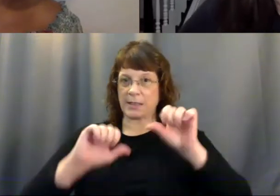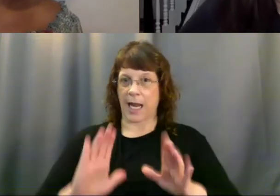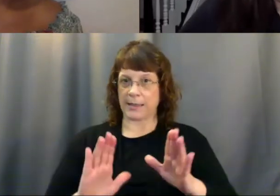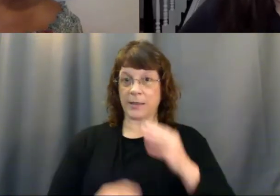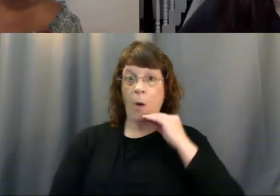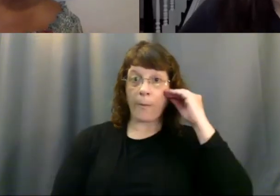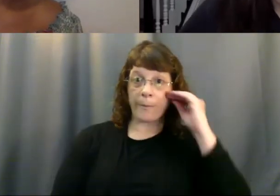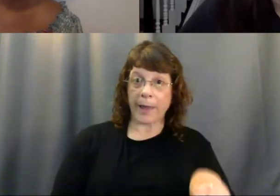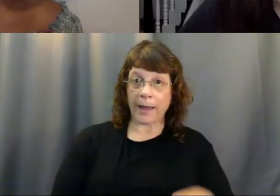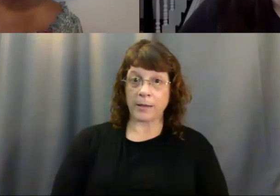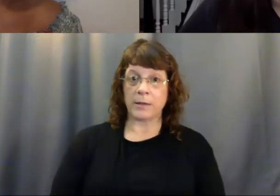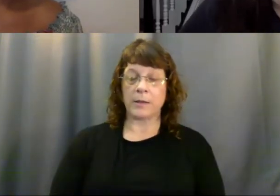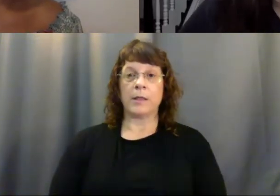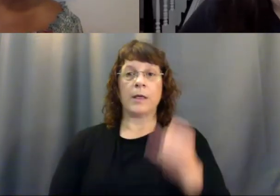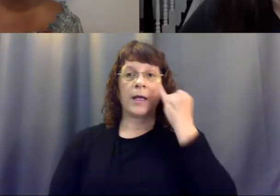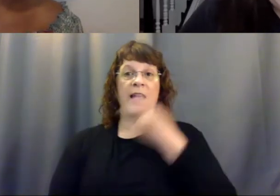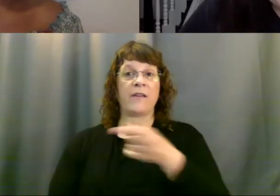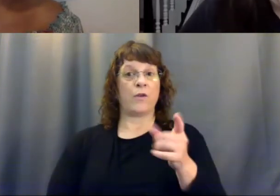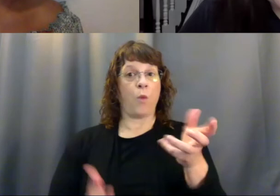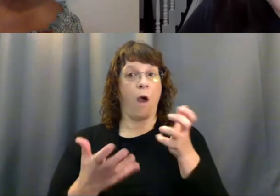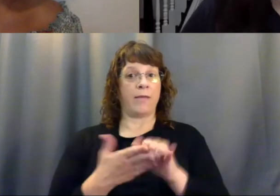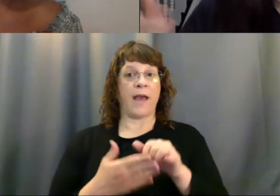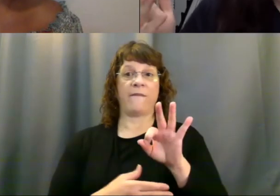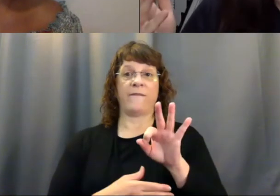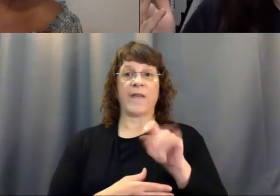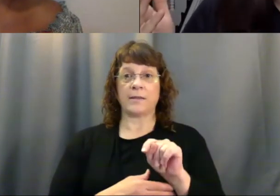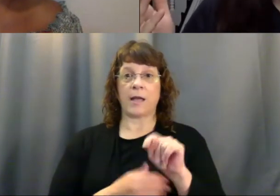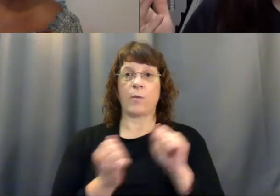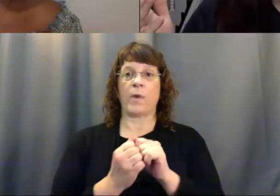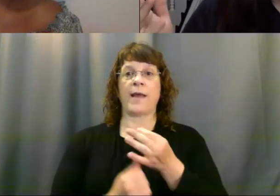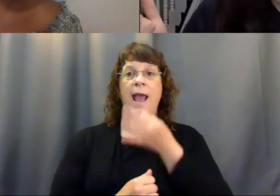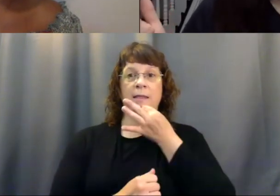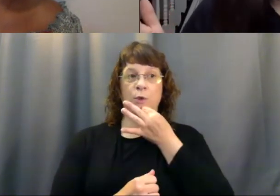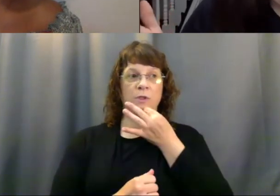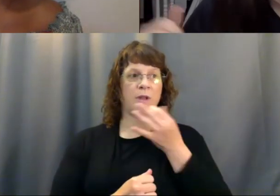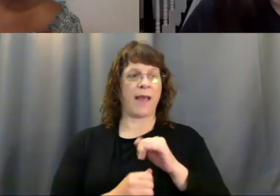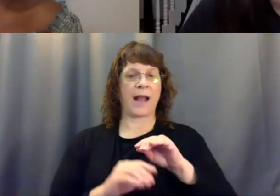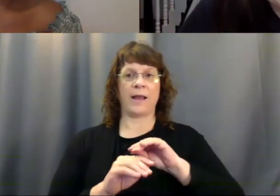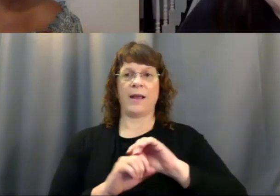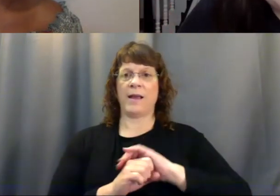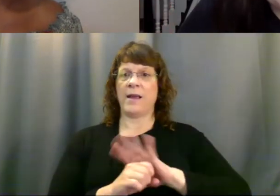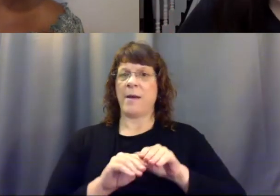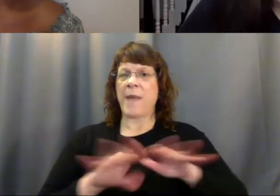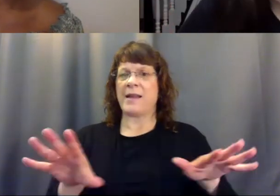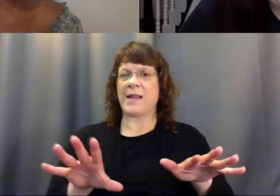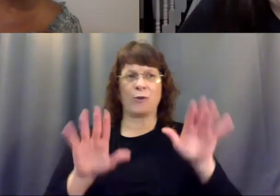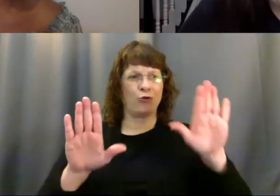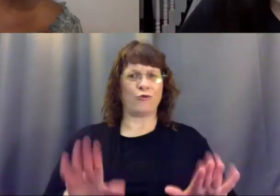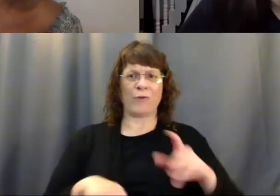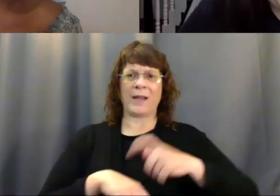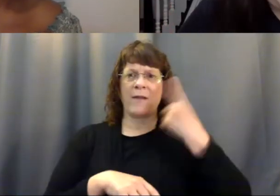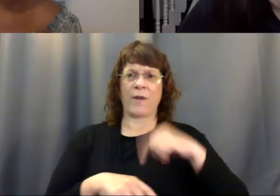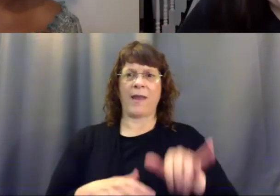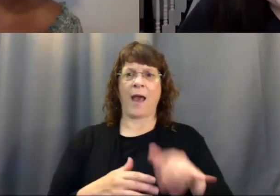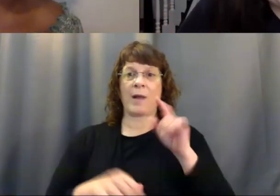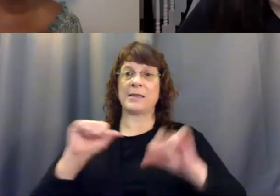so if you want that FaceTime with experts, like a pandemic is a great time to do that because the scientists are stuck at home just